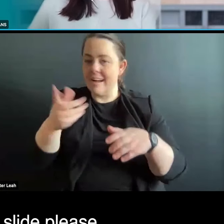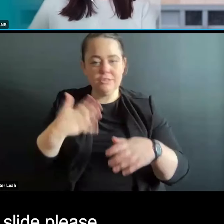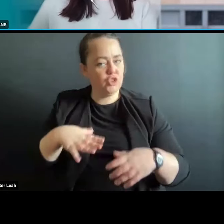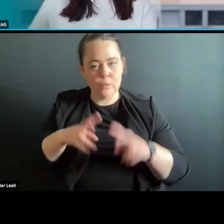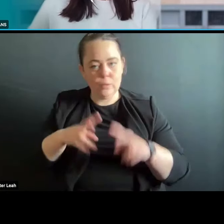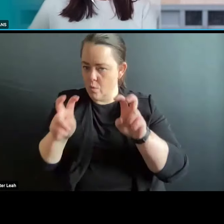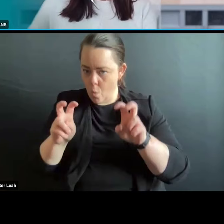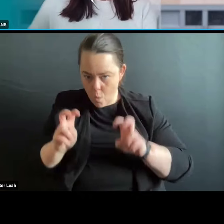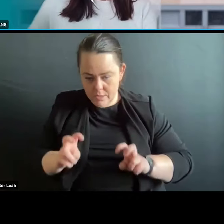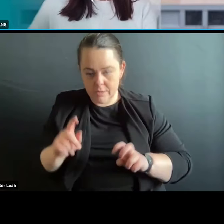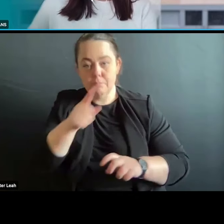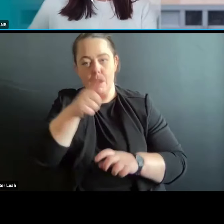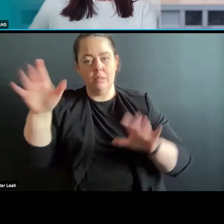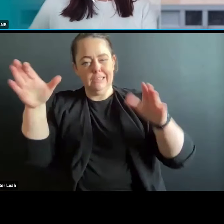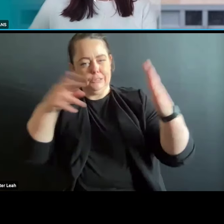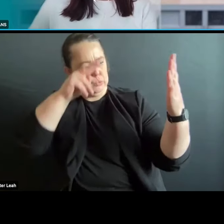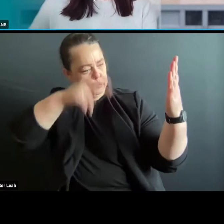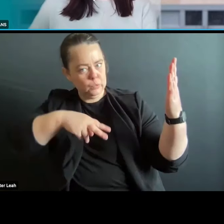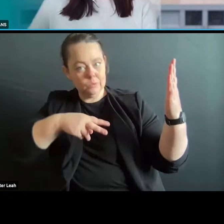slide, please.